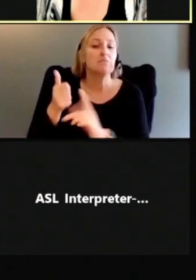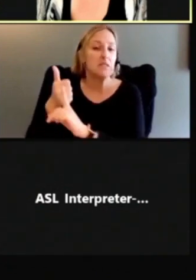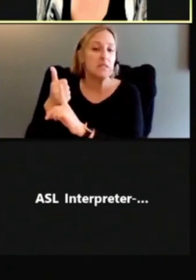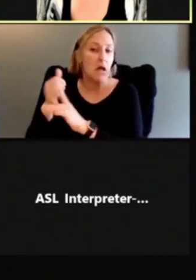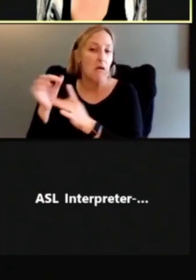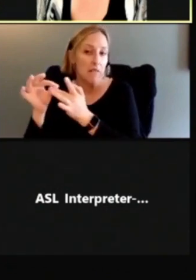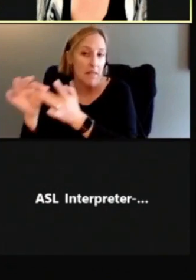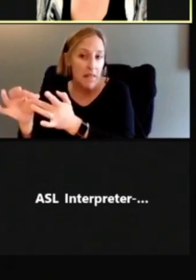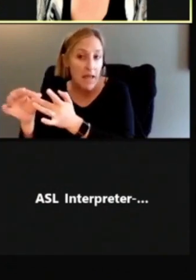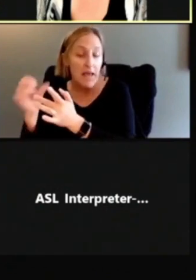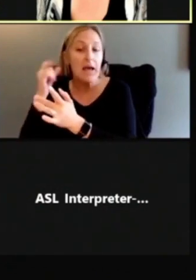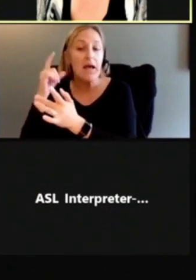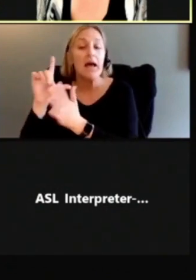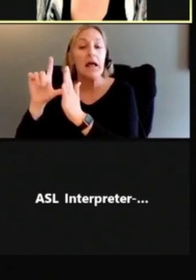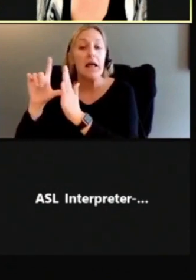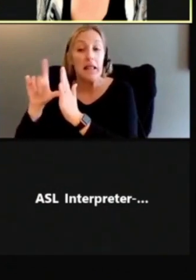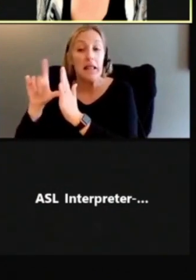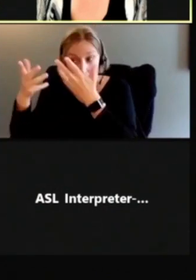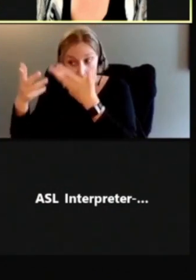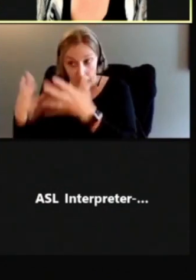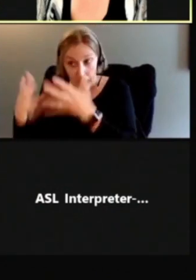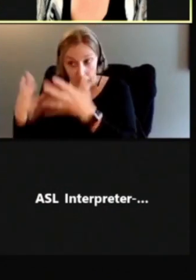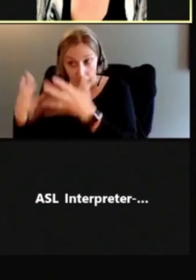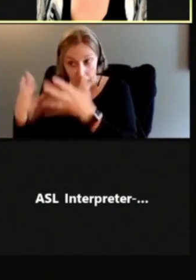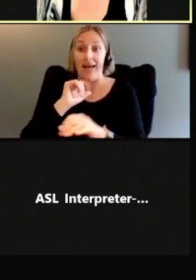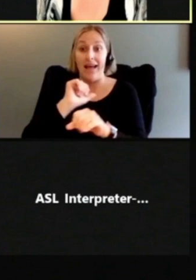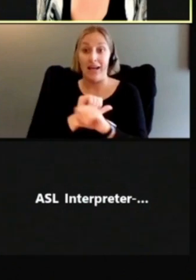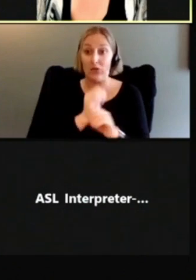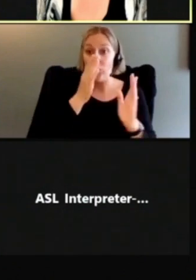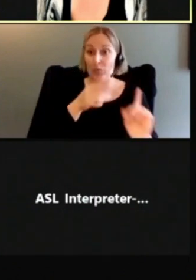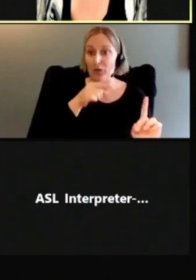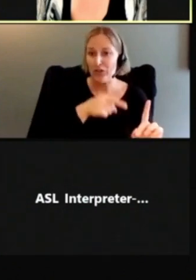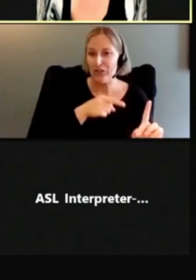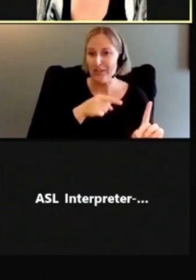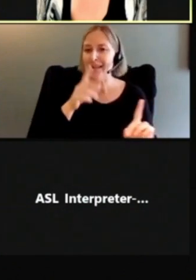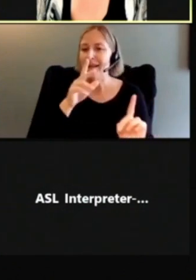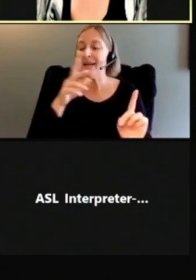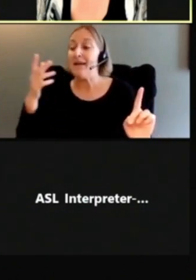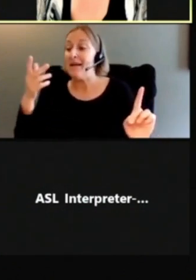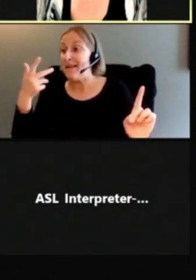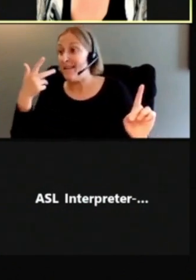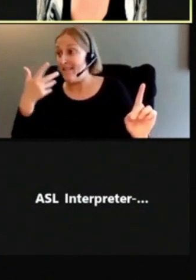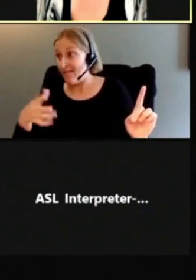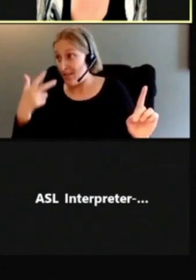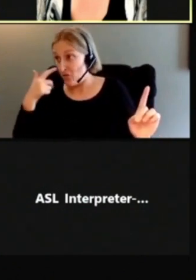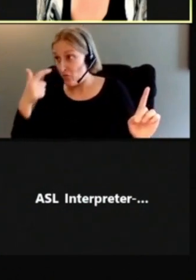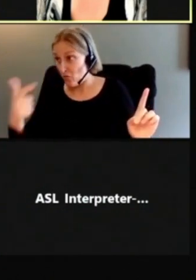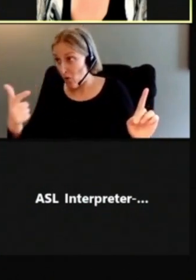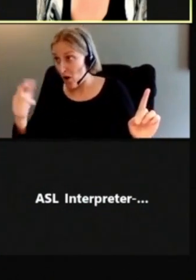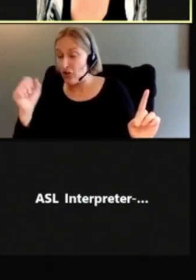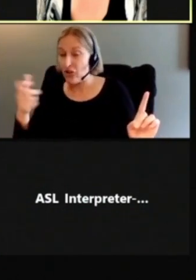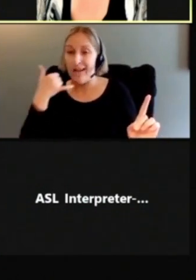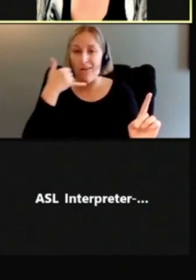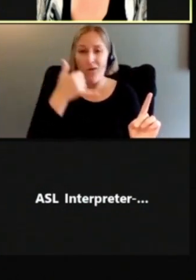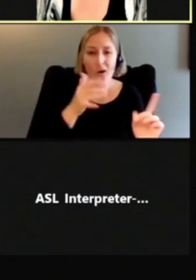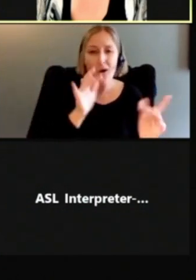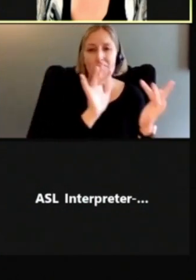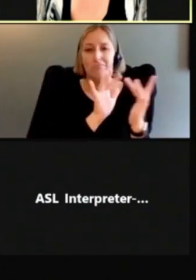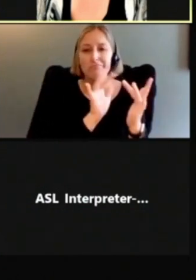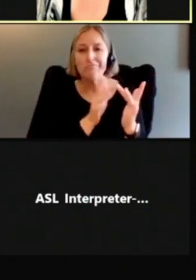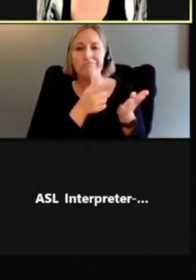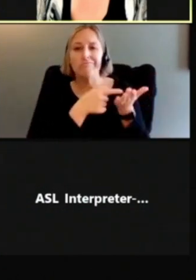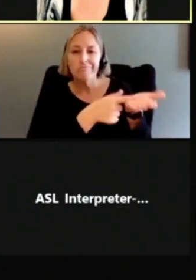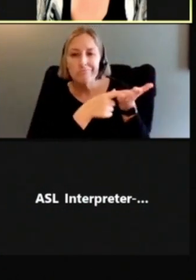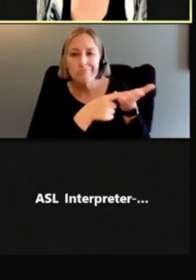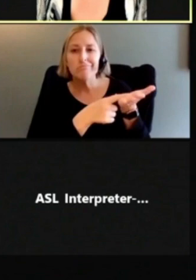there is a point person, a real person that that patient can talk to after they've gone through the material and have their